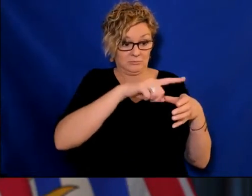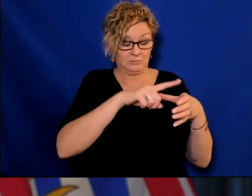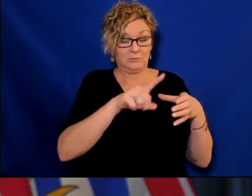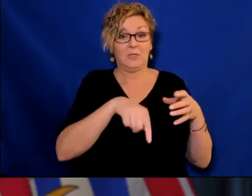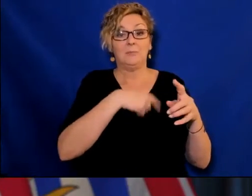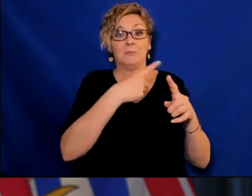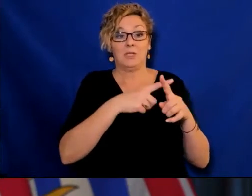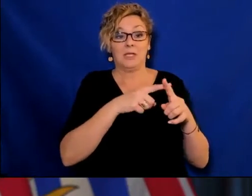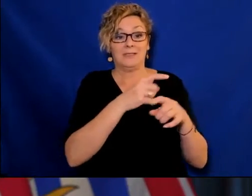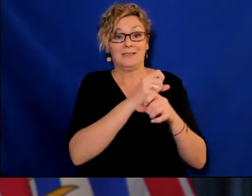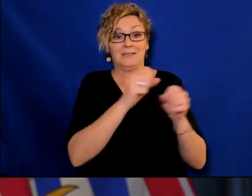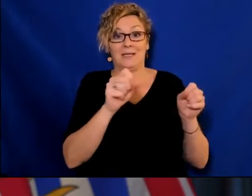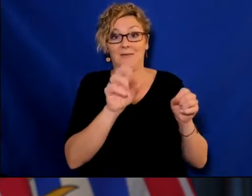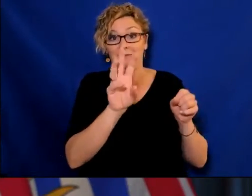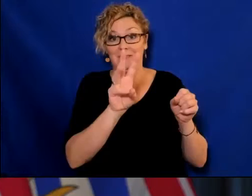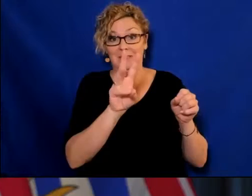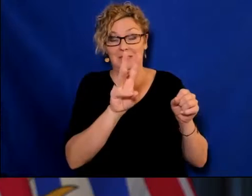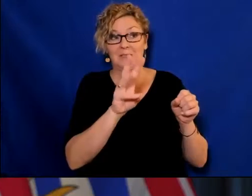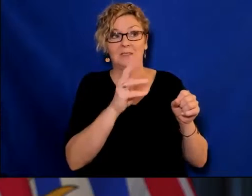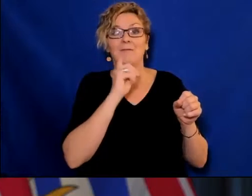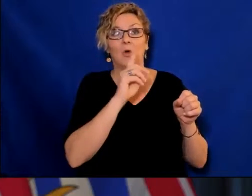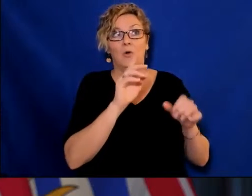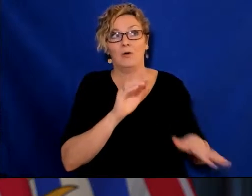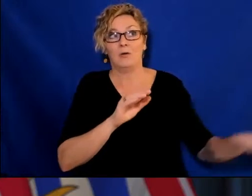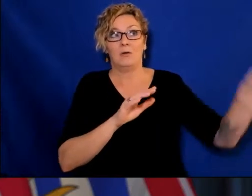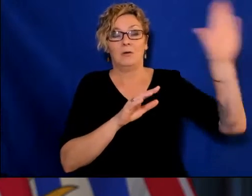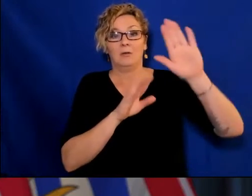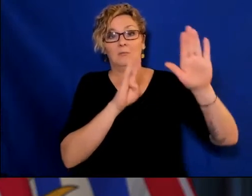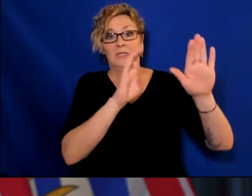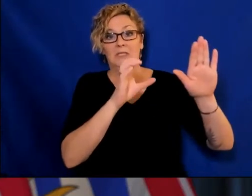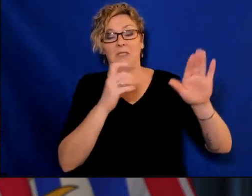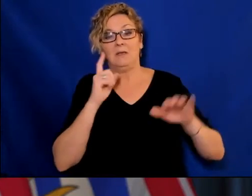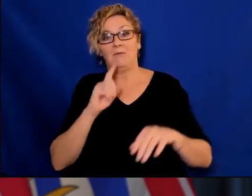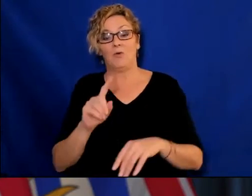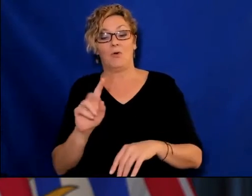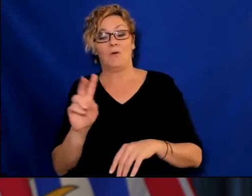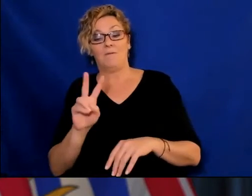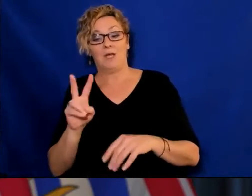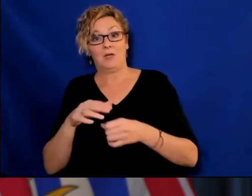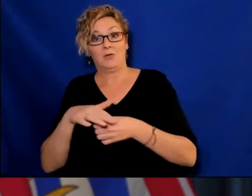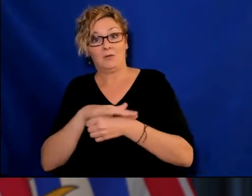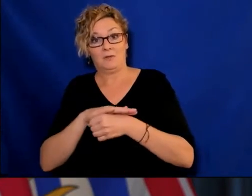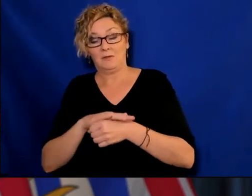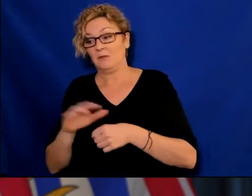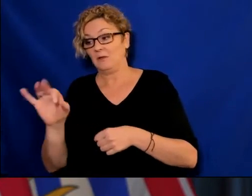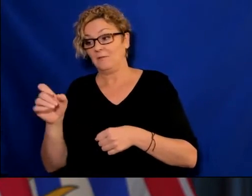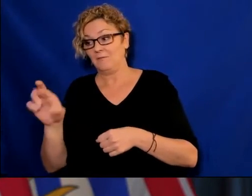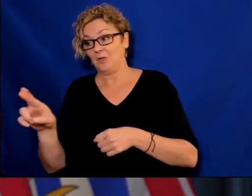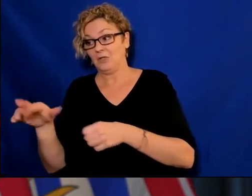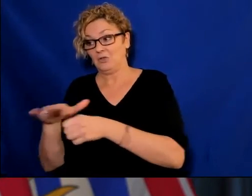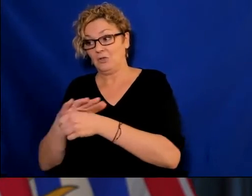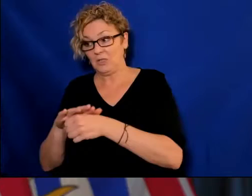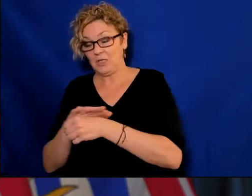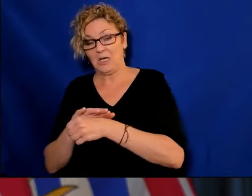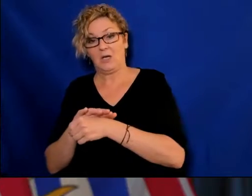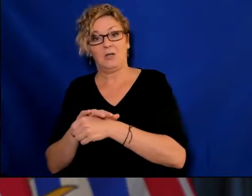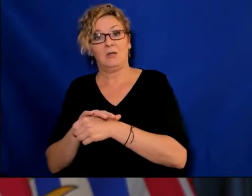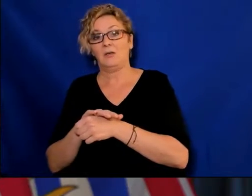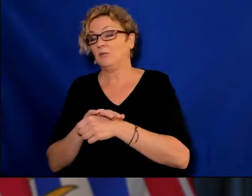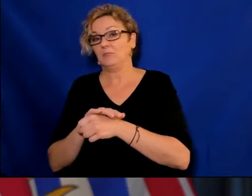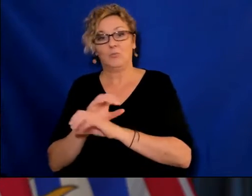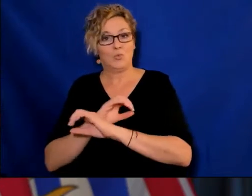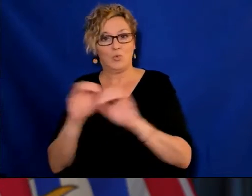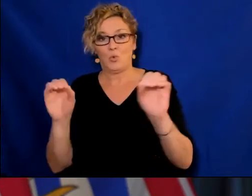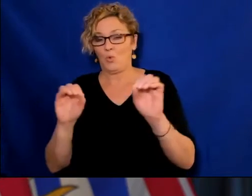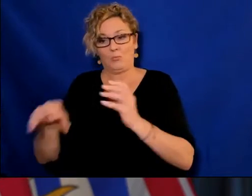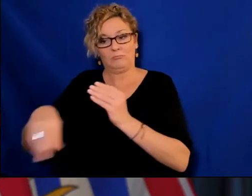think about no gatherings, supporting our families and our friends in remote ways, in ways that are safe.